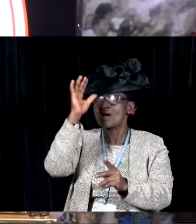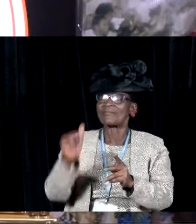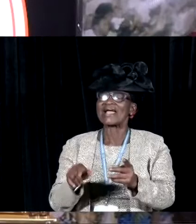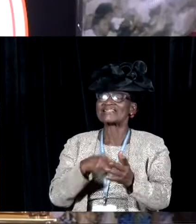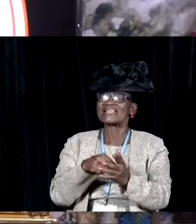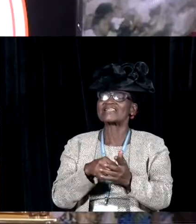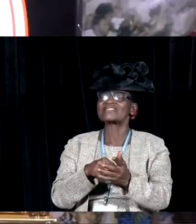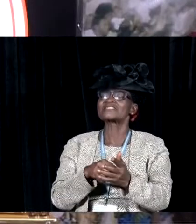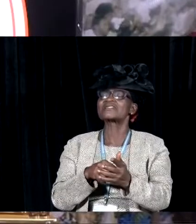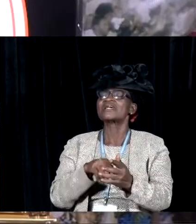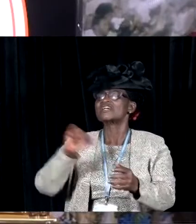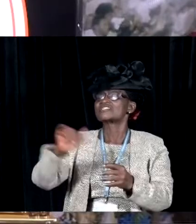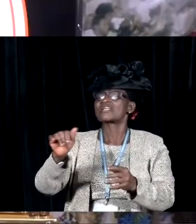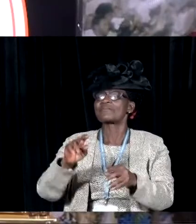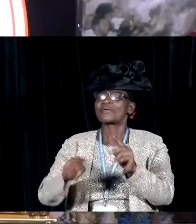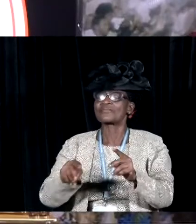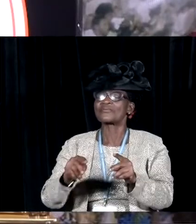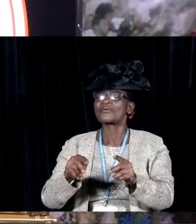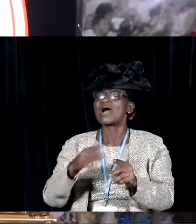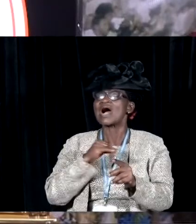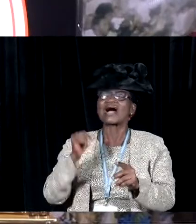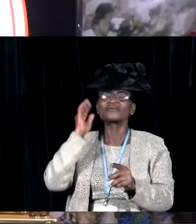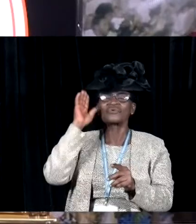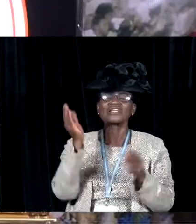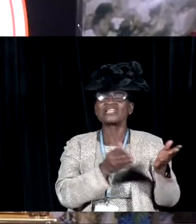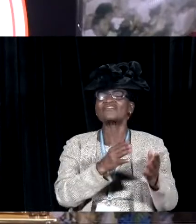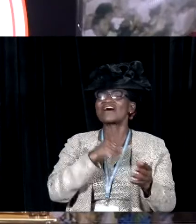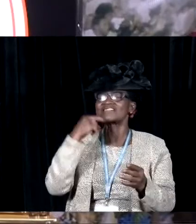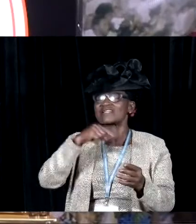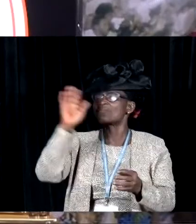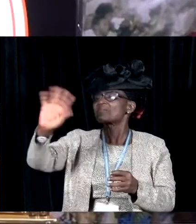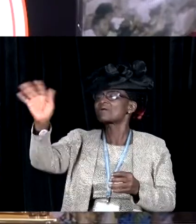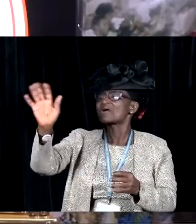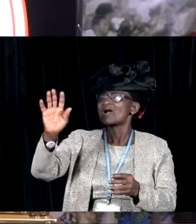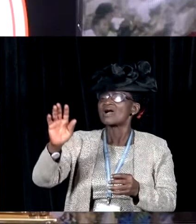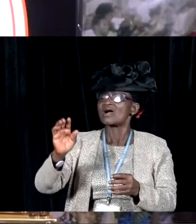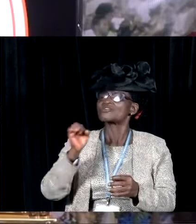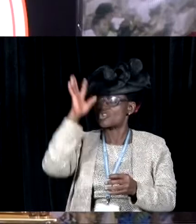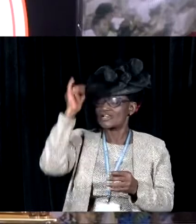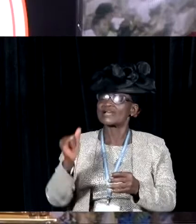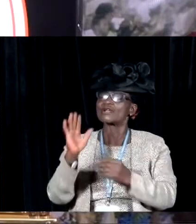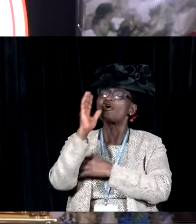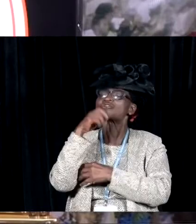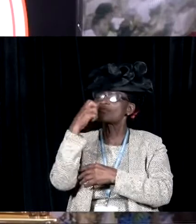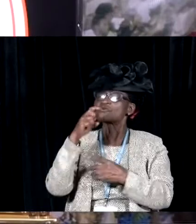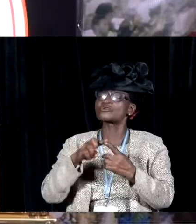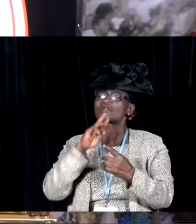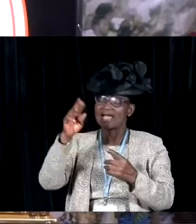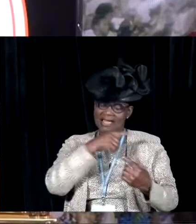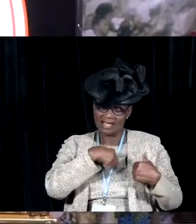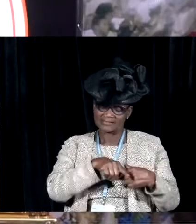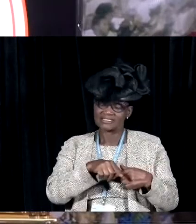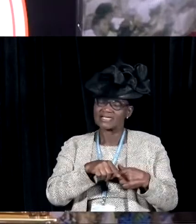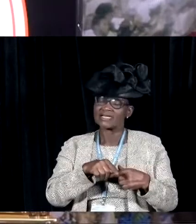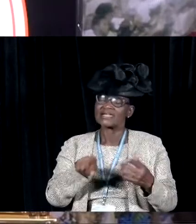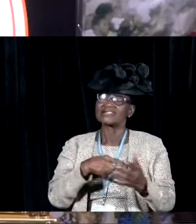will leave just saying bye-bye, suddenly God spoke to their hearts. Ah, these people